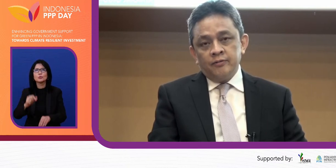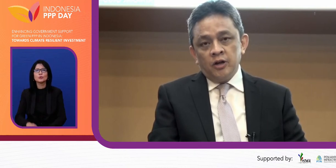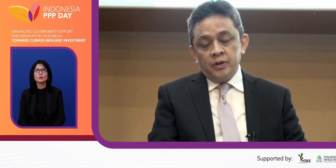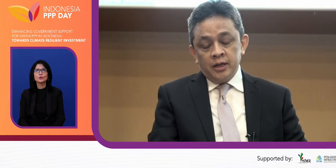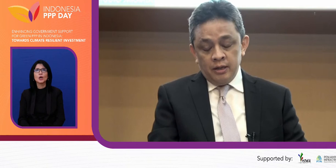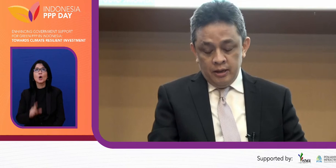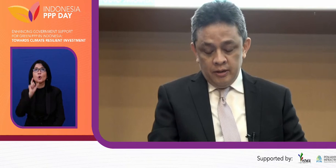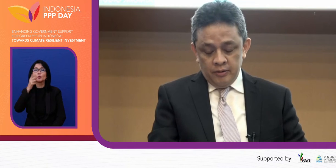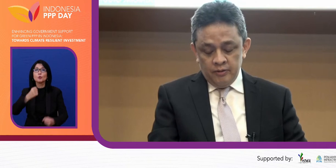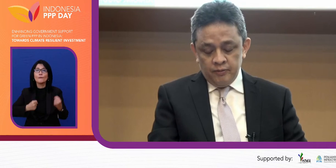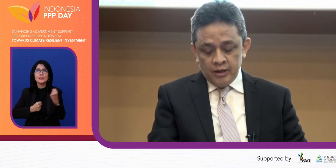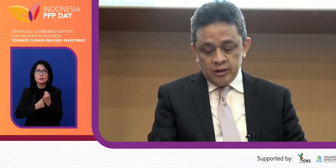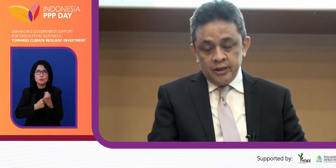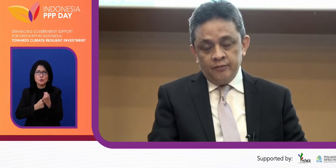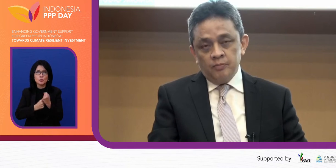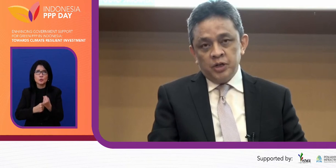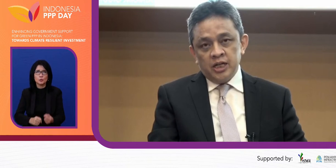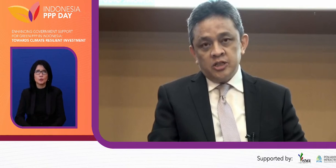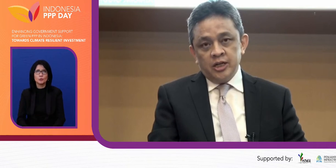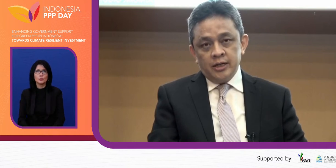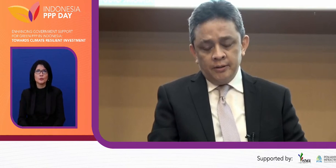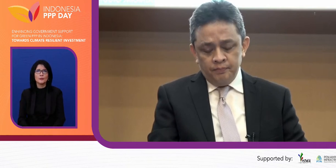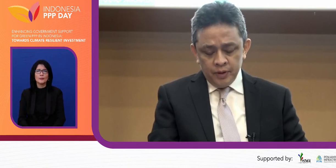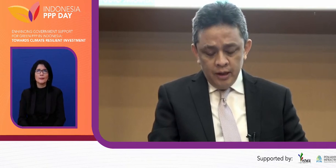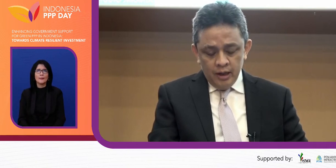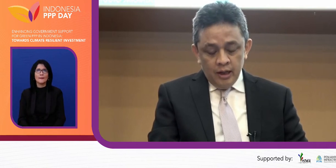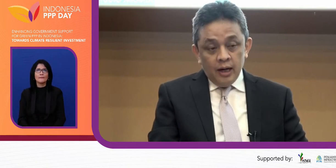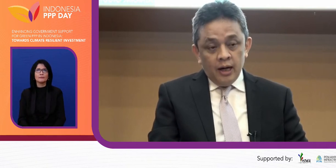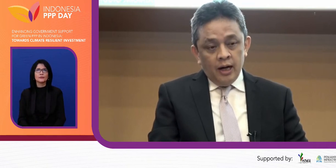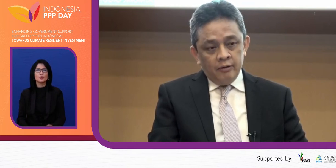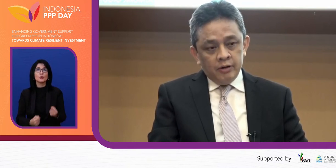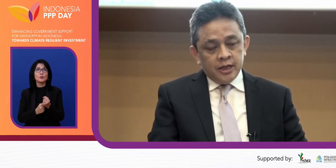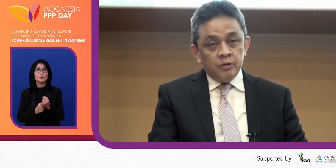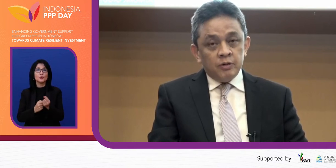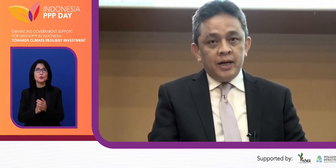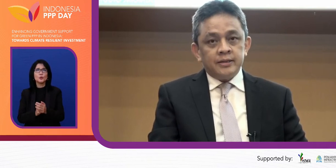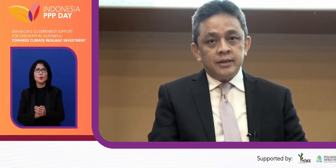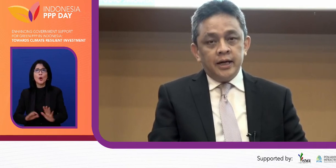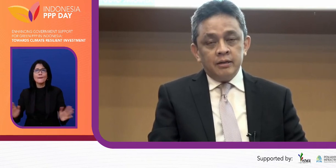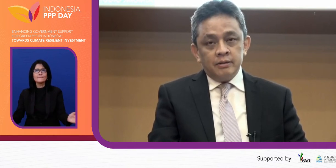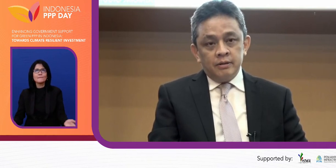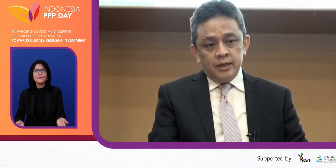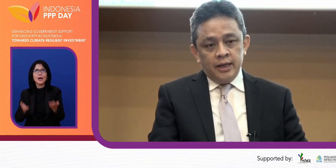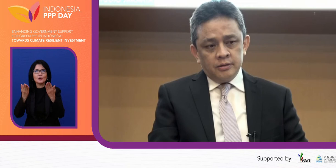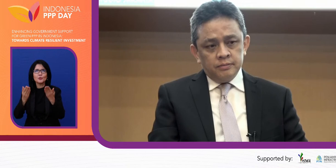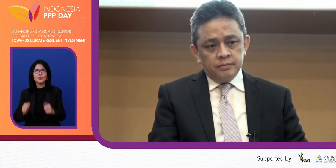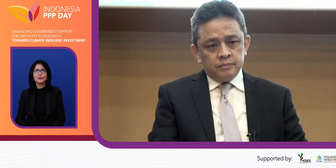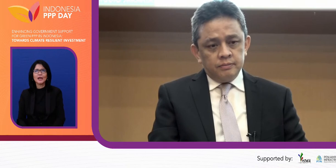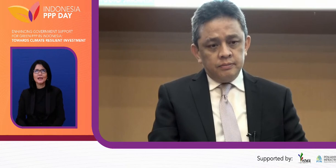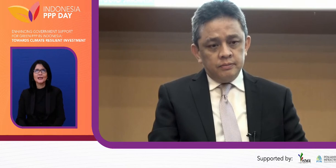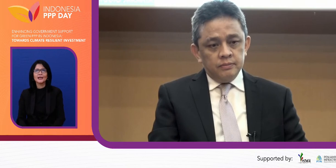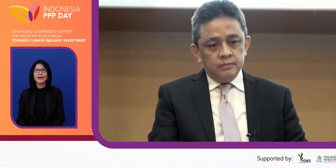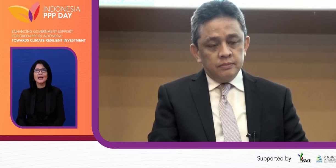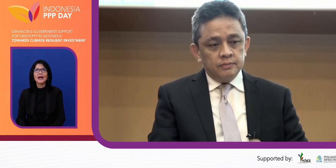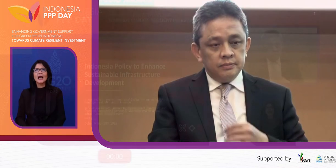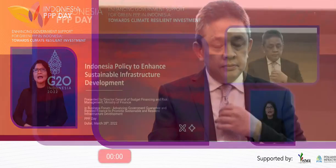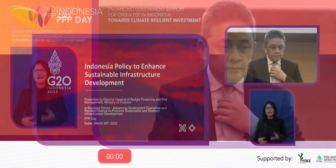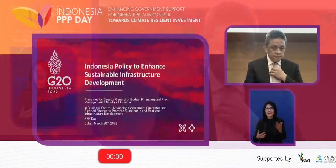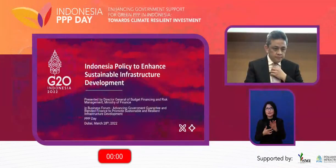Astagfirullahaladzim infrastructure development agenda aaw start My stride next